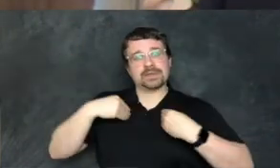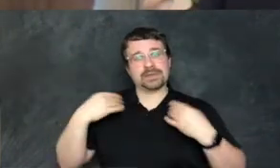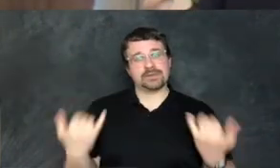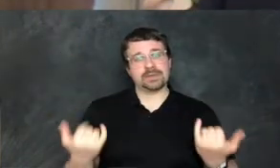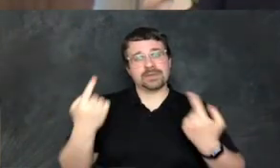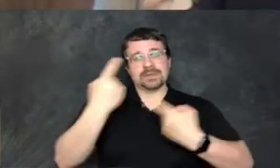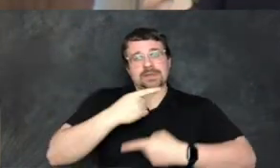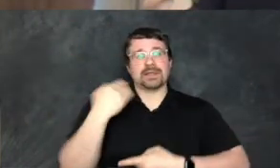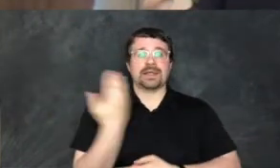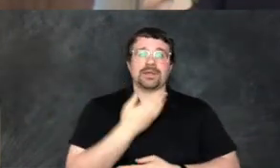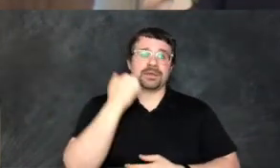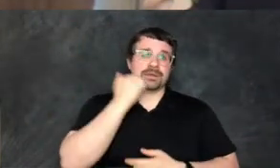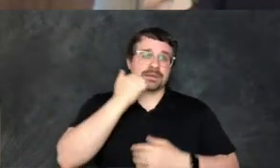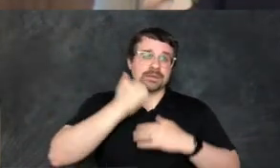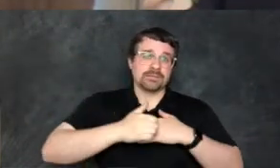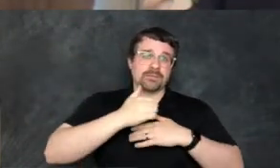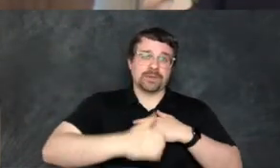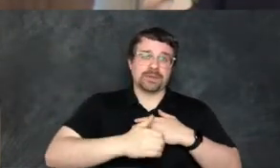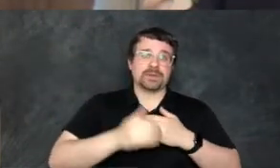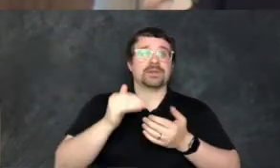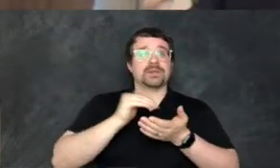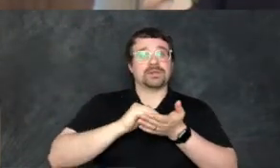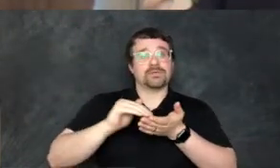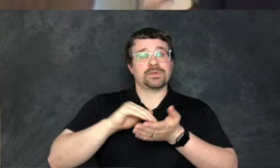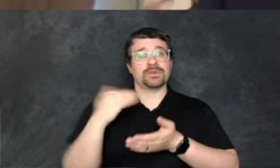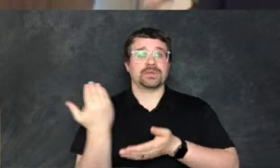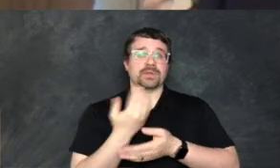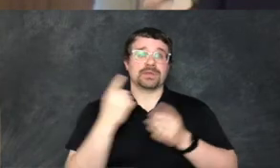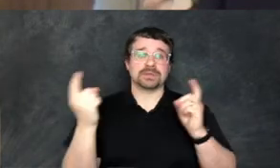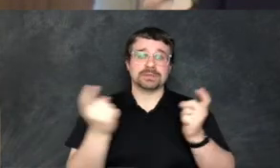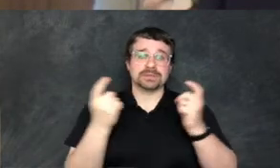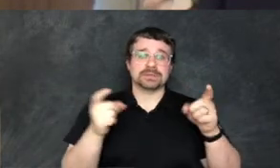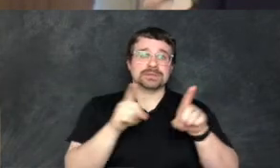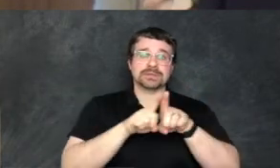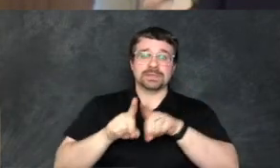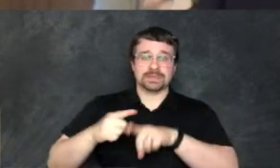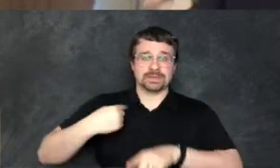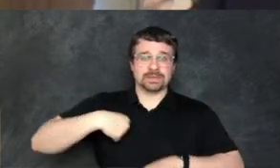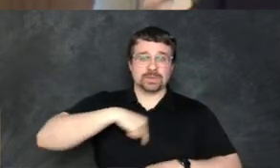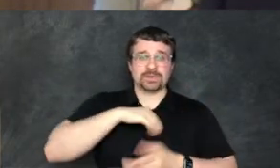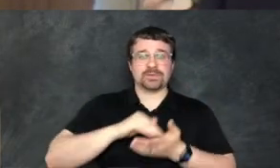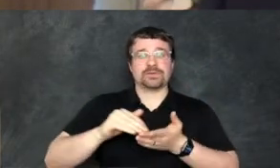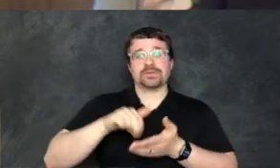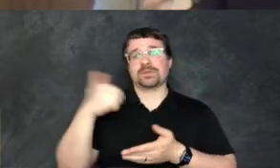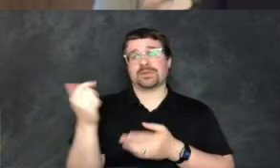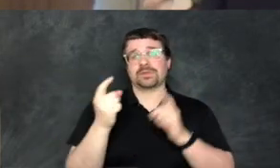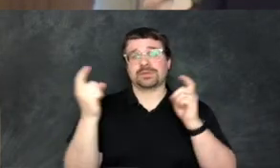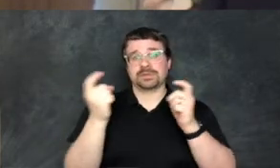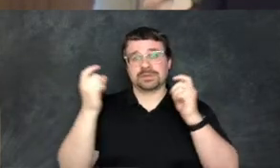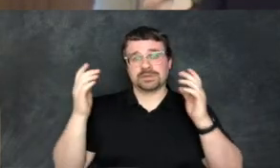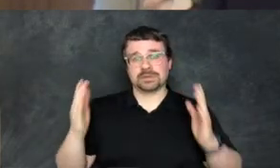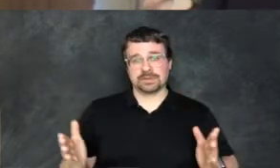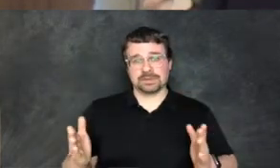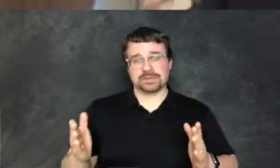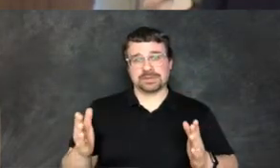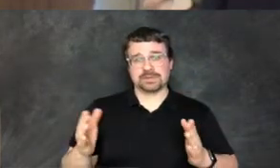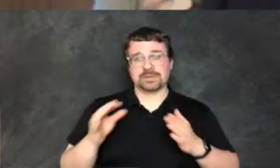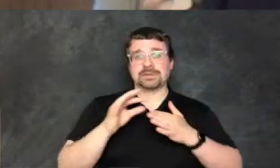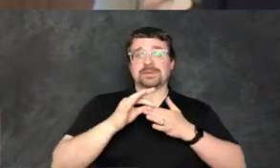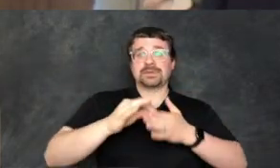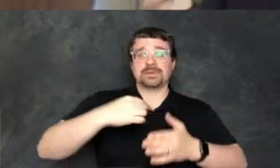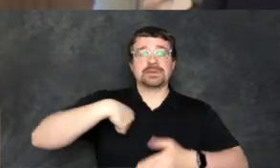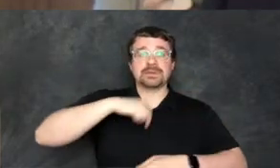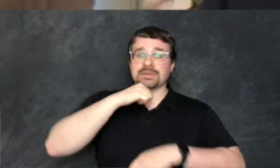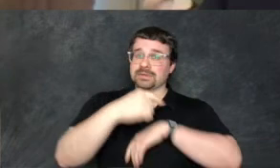heaven. Give us this day our daily bread, and forgive us our trespasses, as we forgive those who